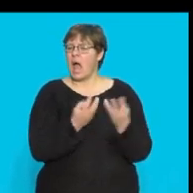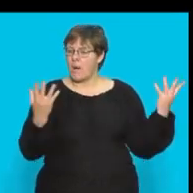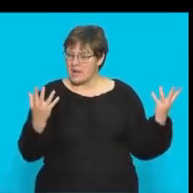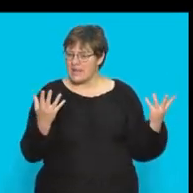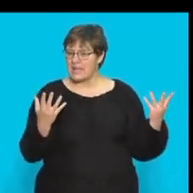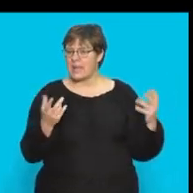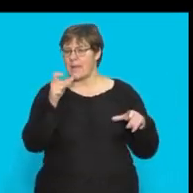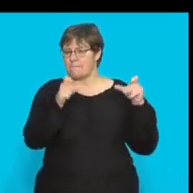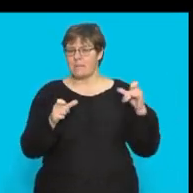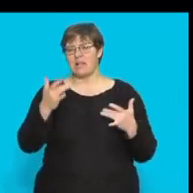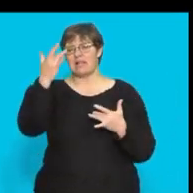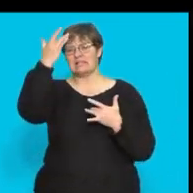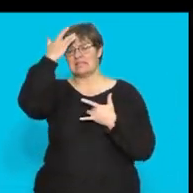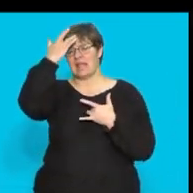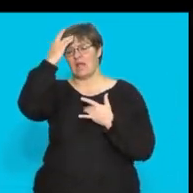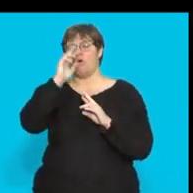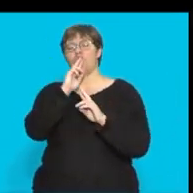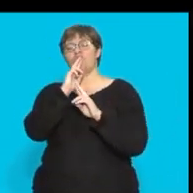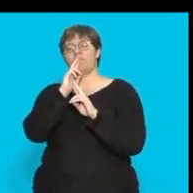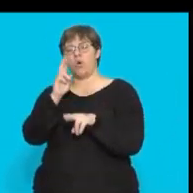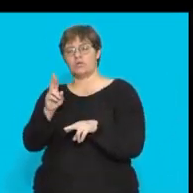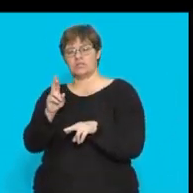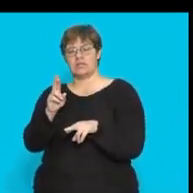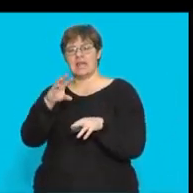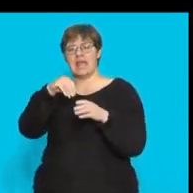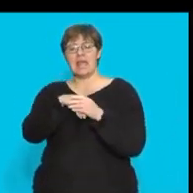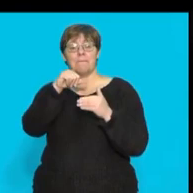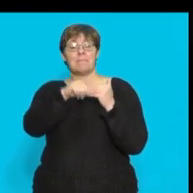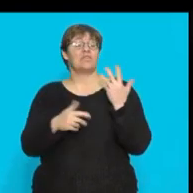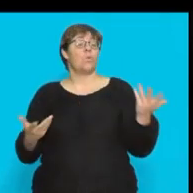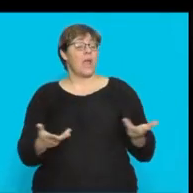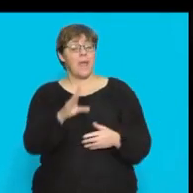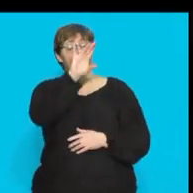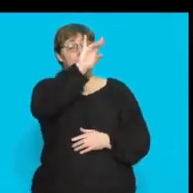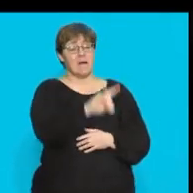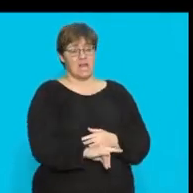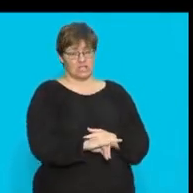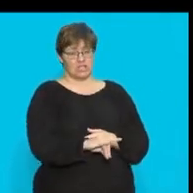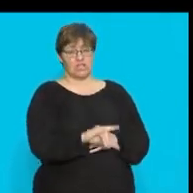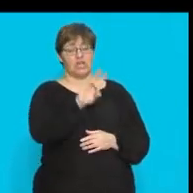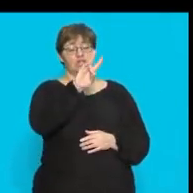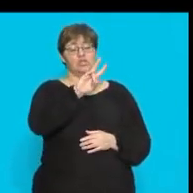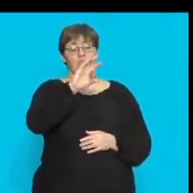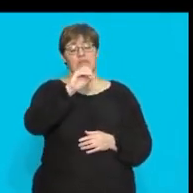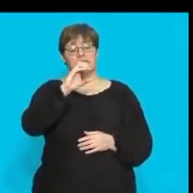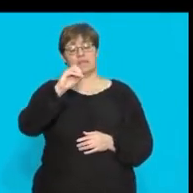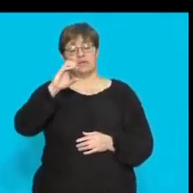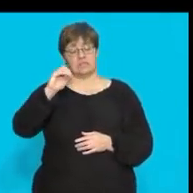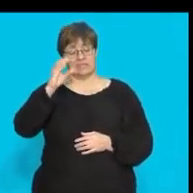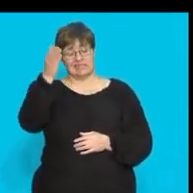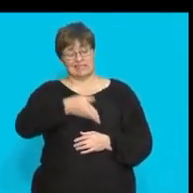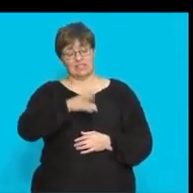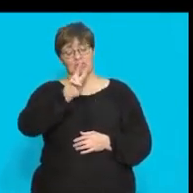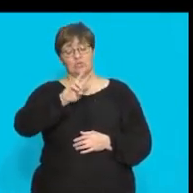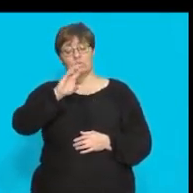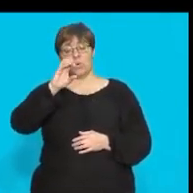cases, right? So how many malaria cases were reported in the month of March? Okay, so we're